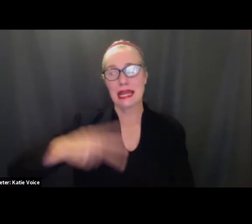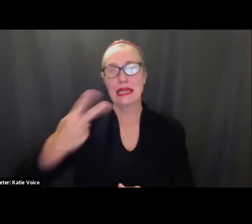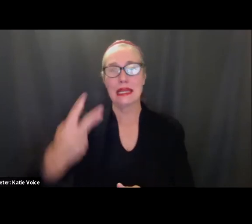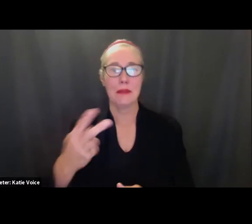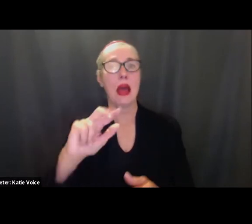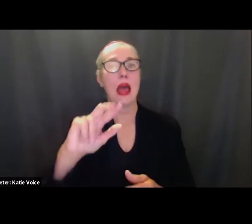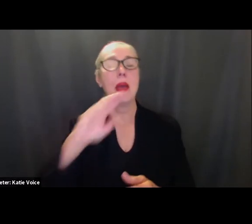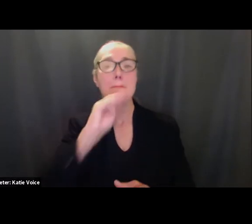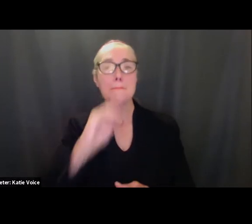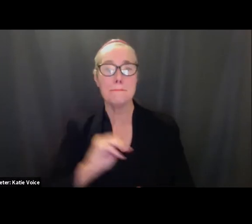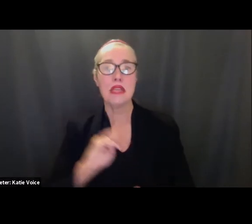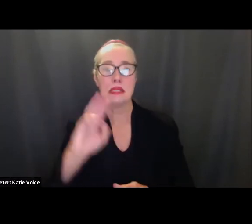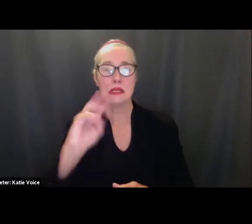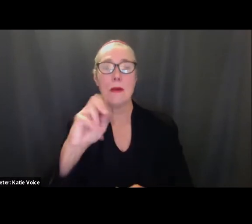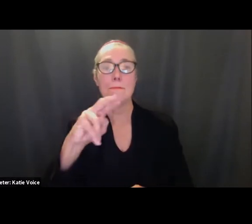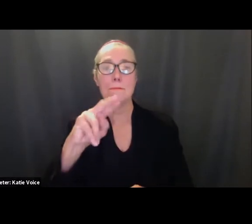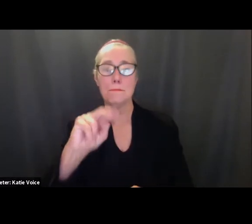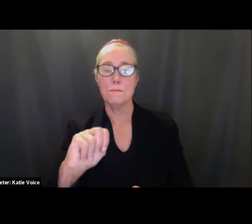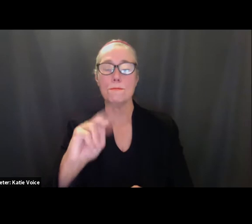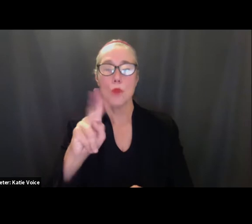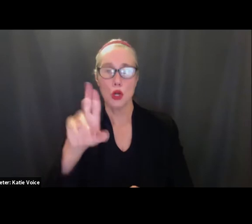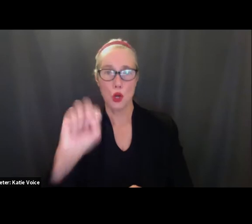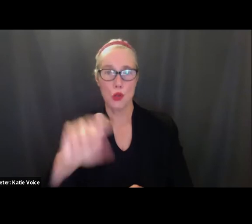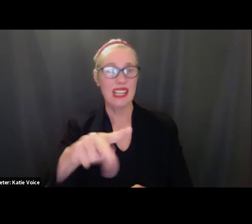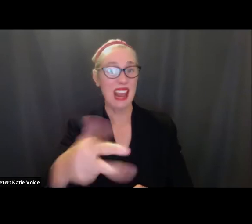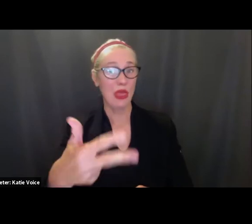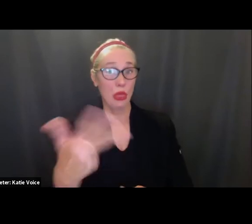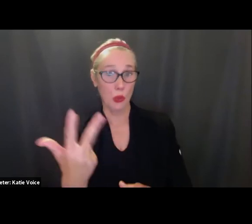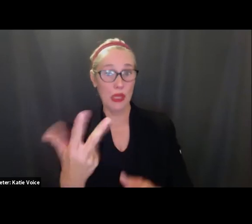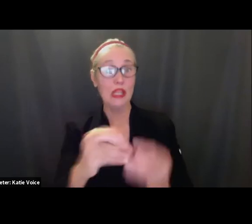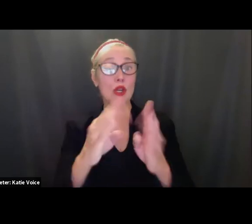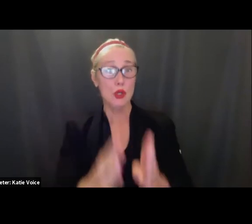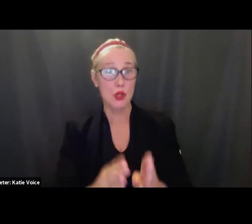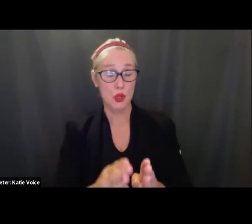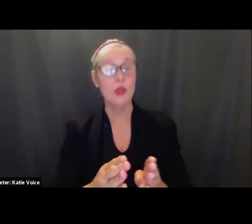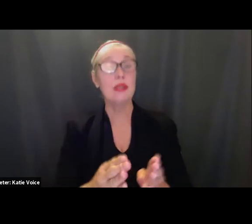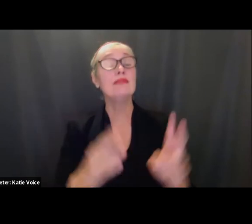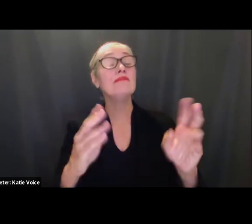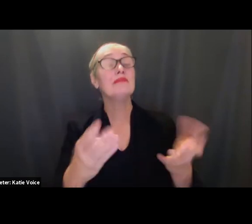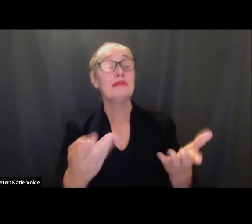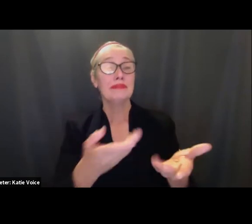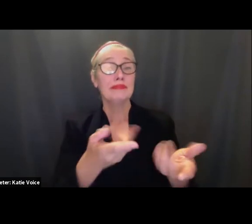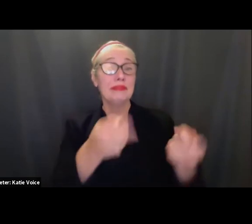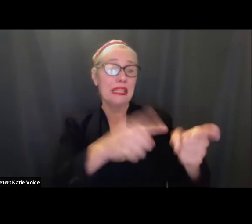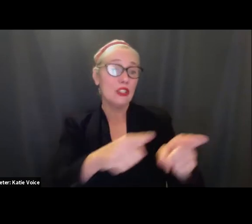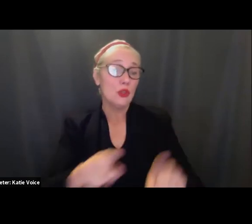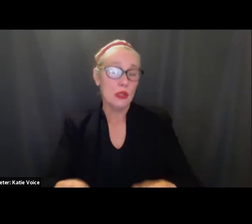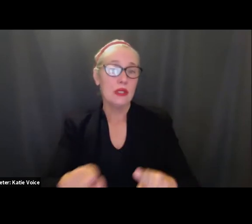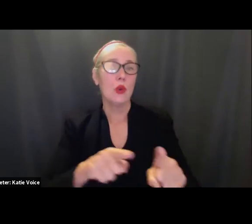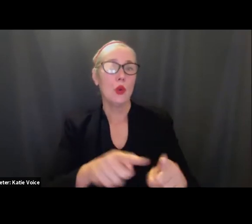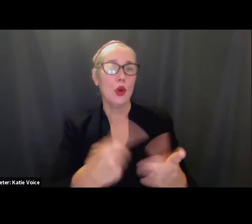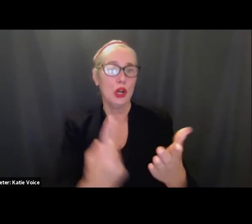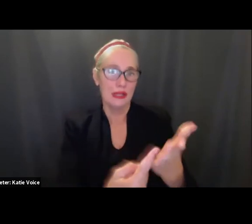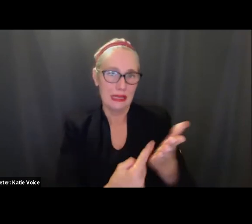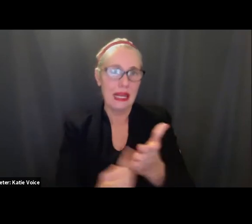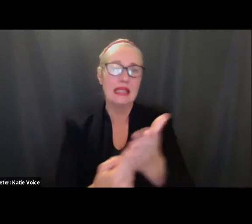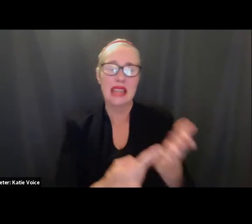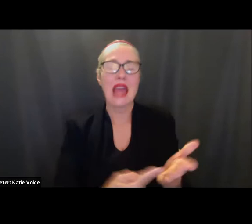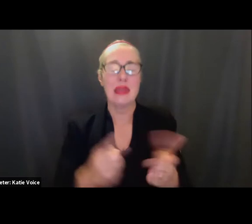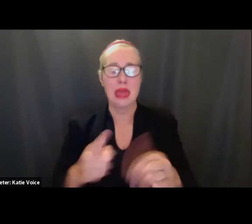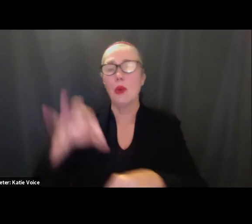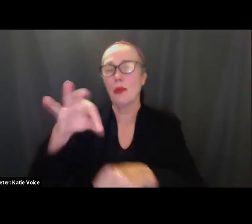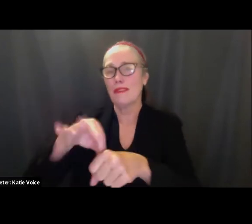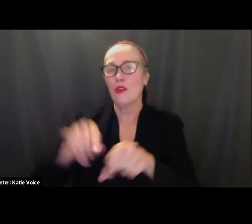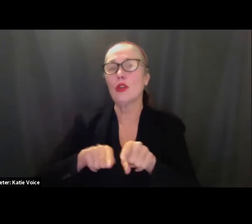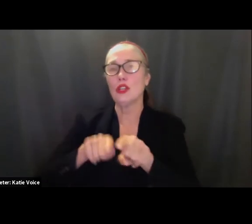student issues were discussed in closed session and they will be voted on in open during the action agenda item